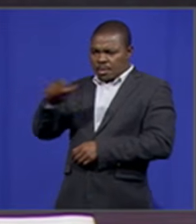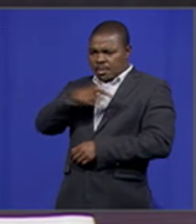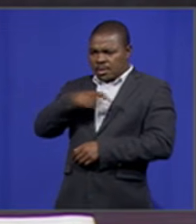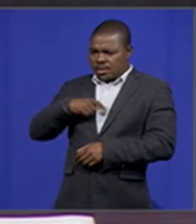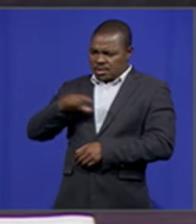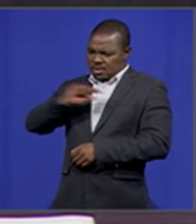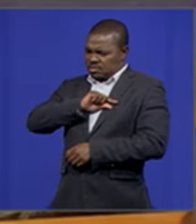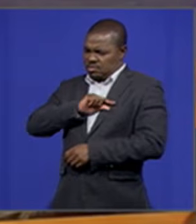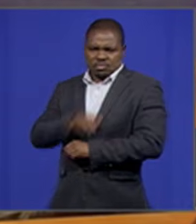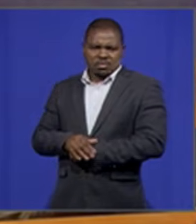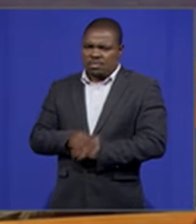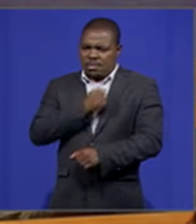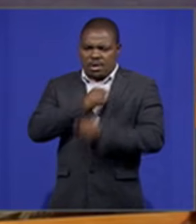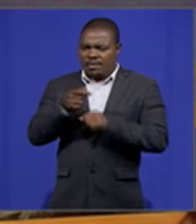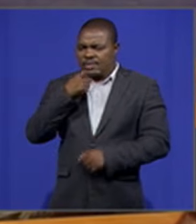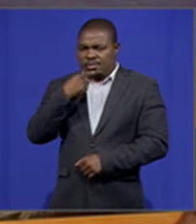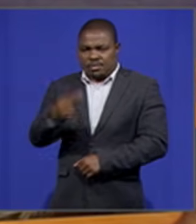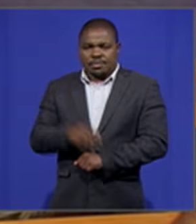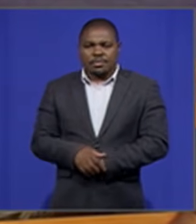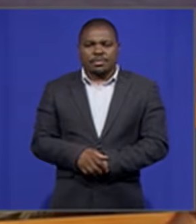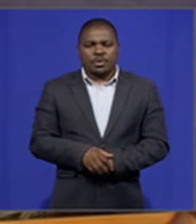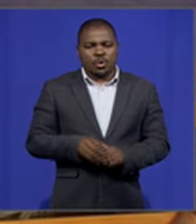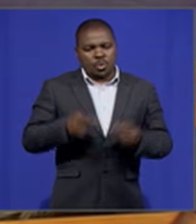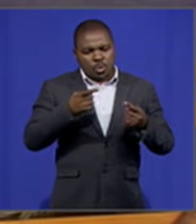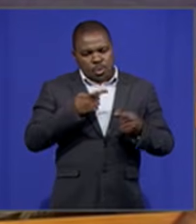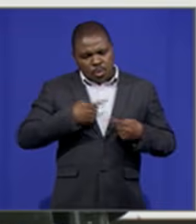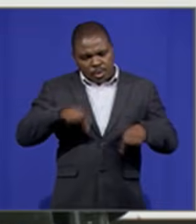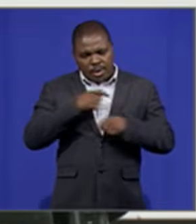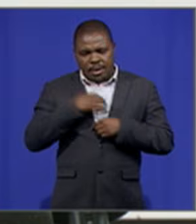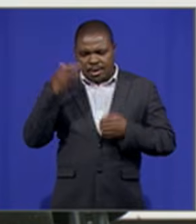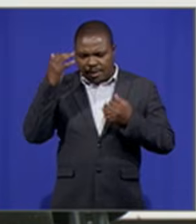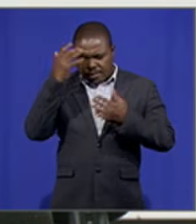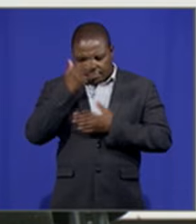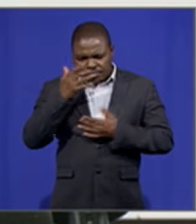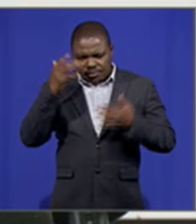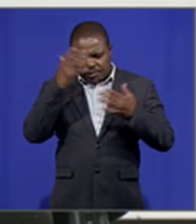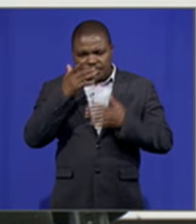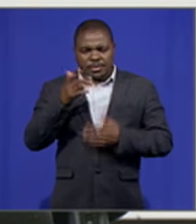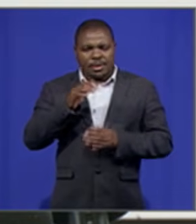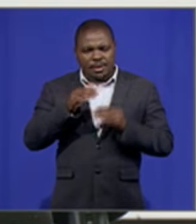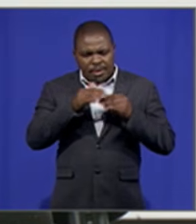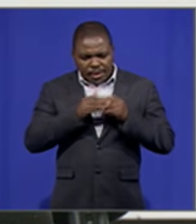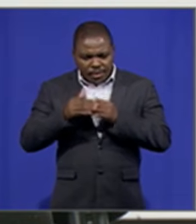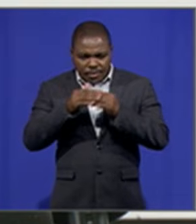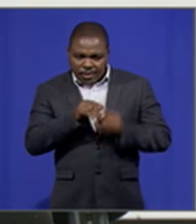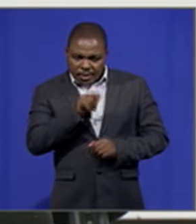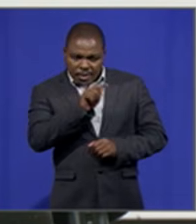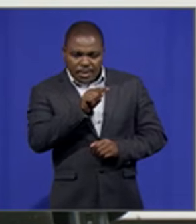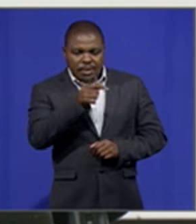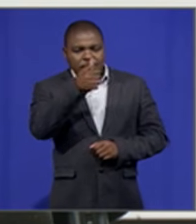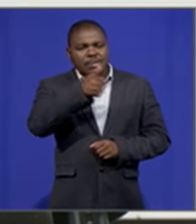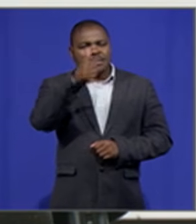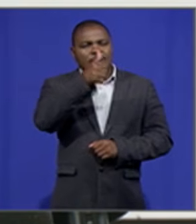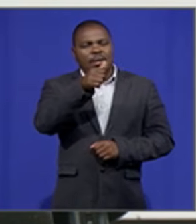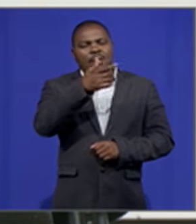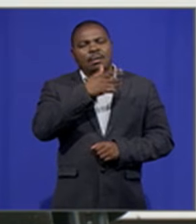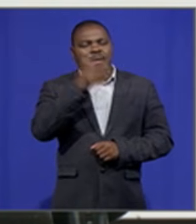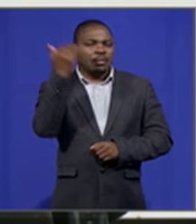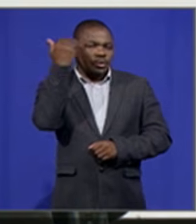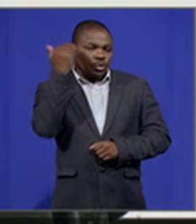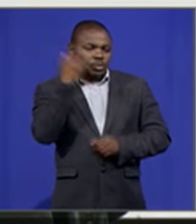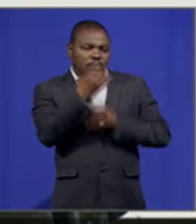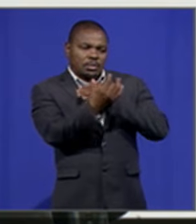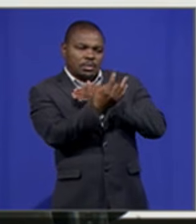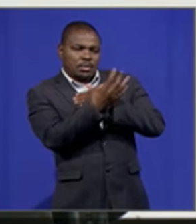molato. After receiving and carefully considering the senior council opinion, the National